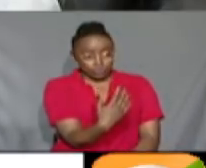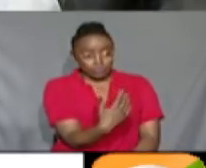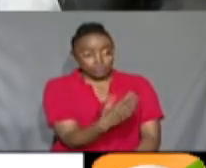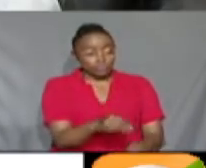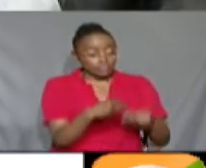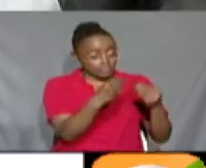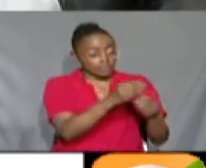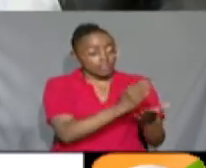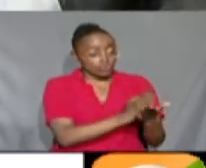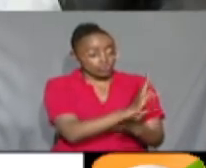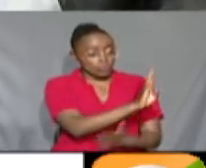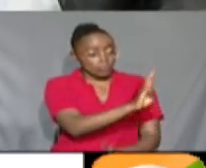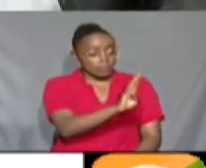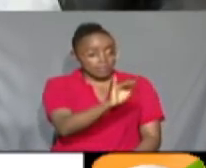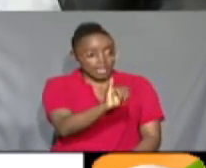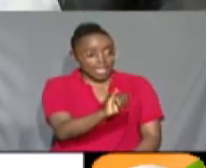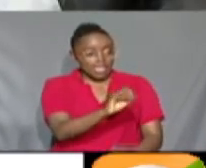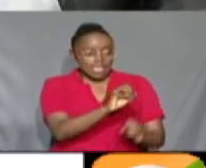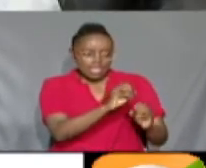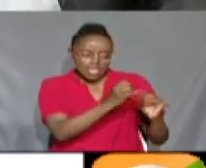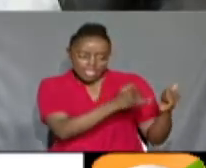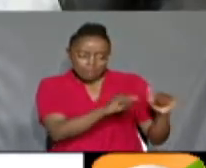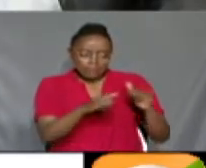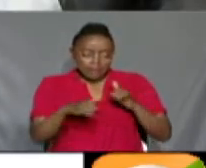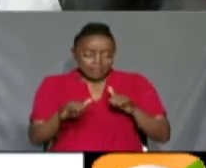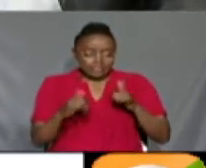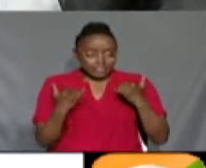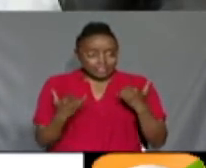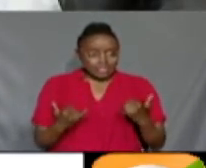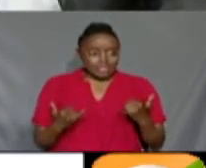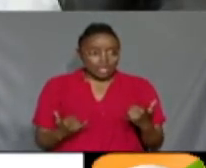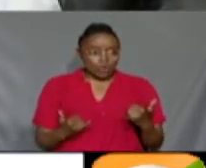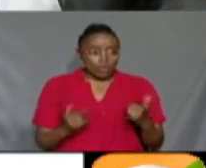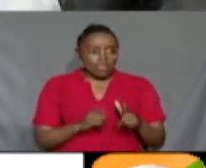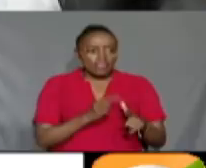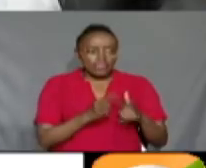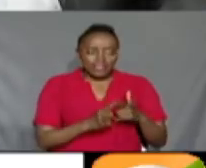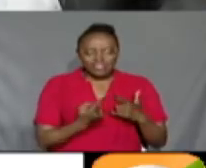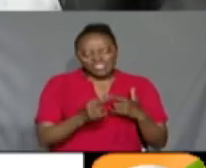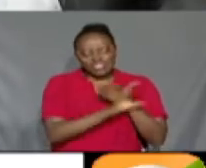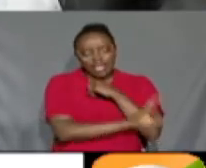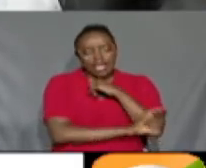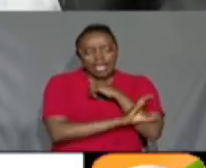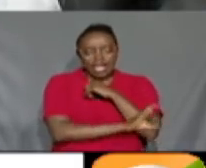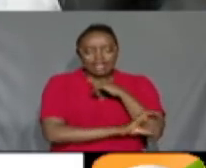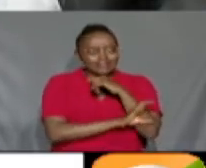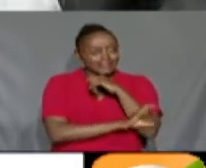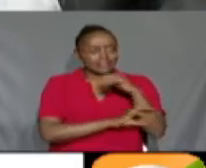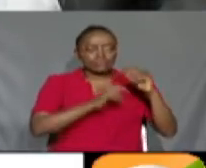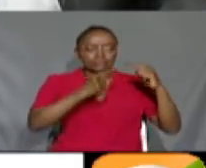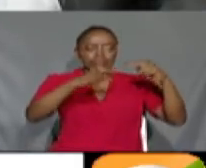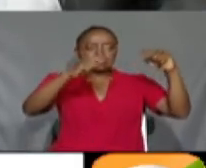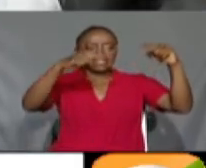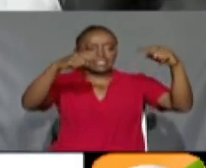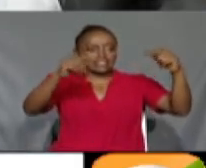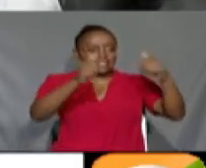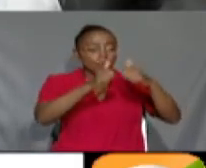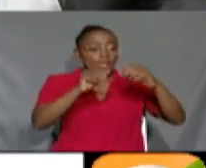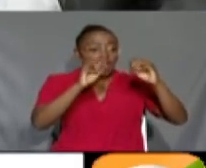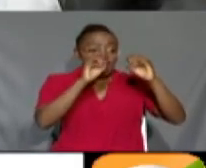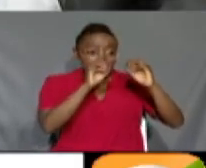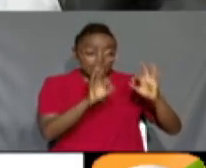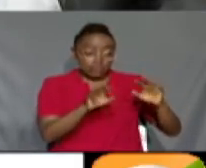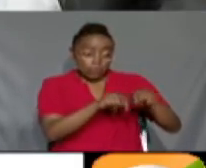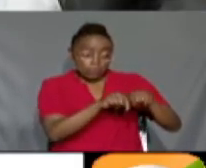by BBI. If implemented the way it is, it will take this country very far. If we mess it